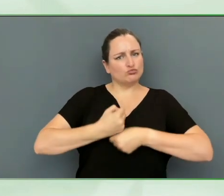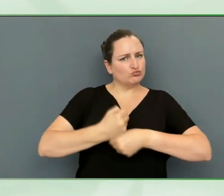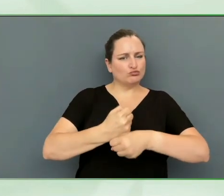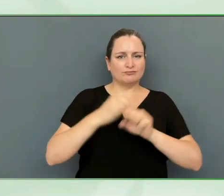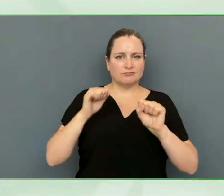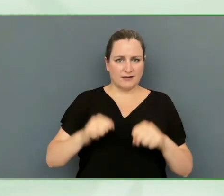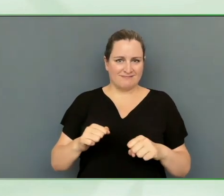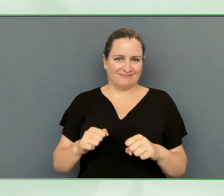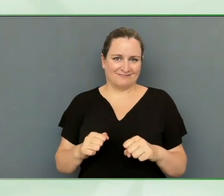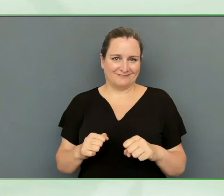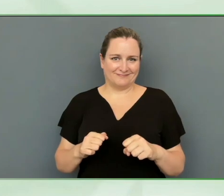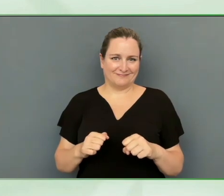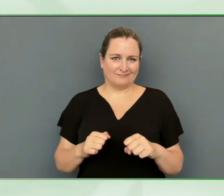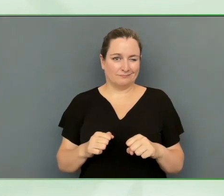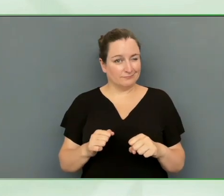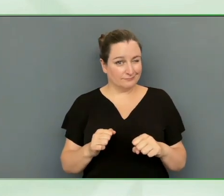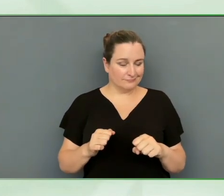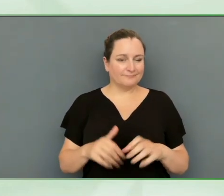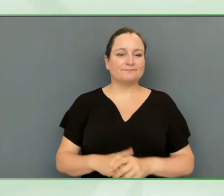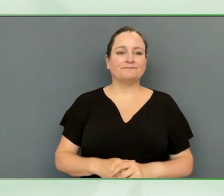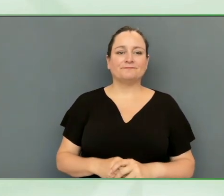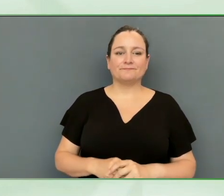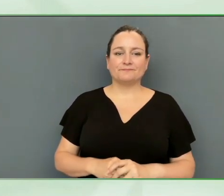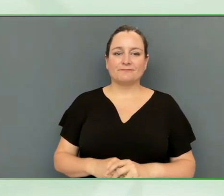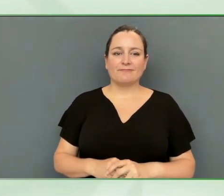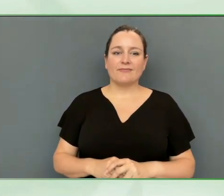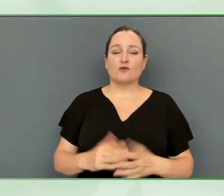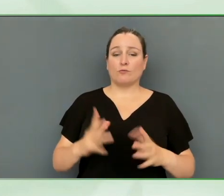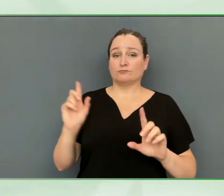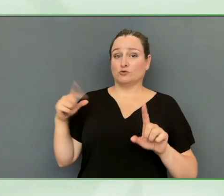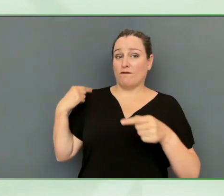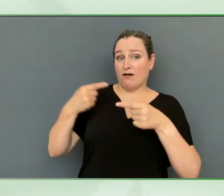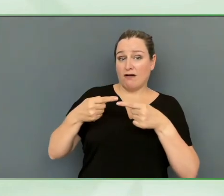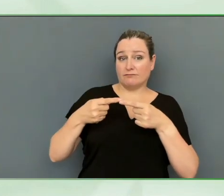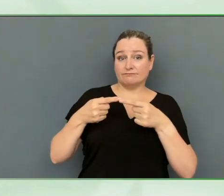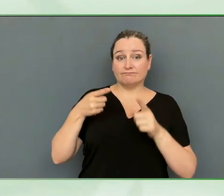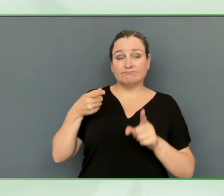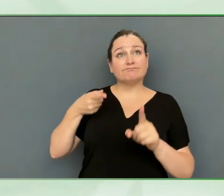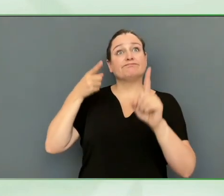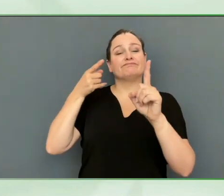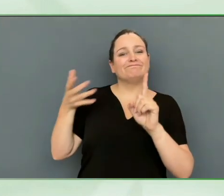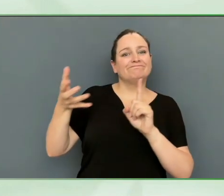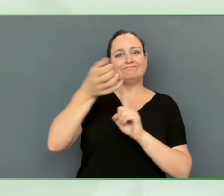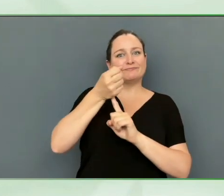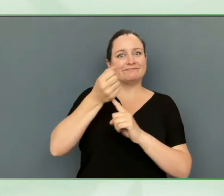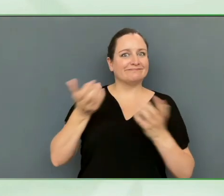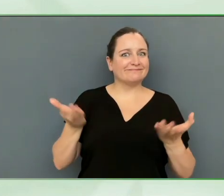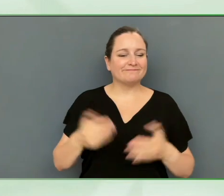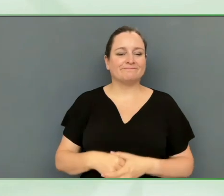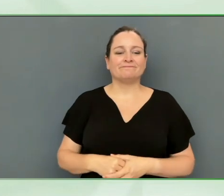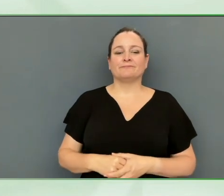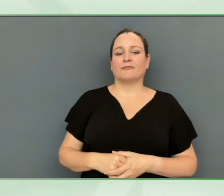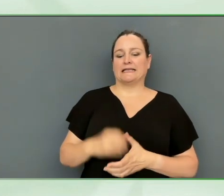A little timeline and a few examples of our successes. We were founded in 2018,